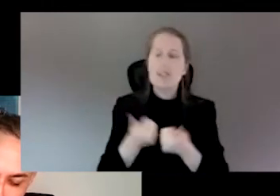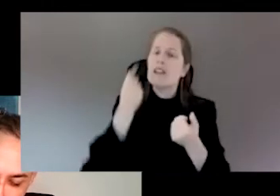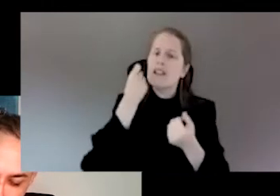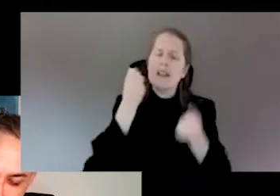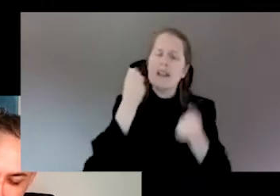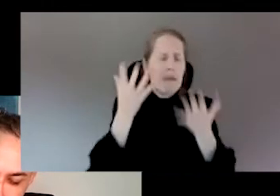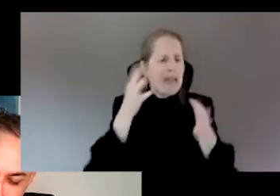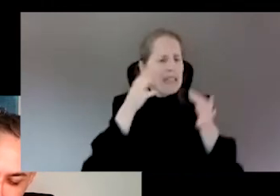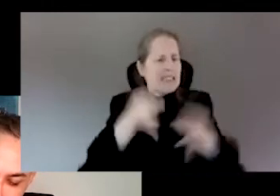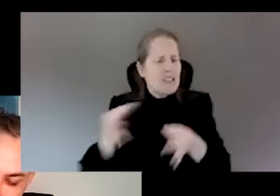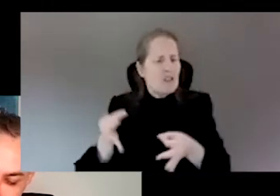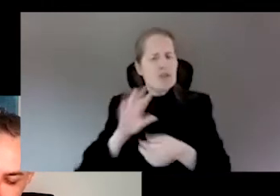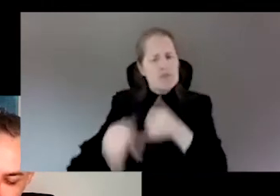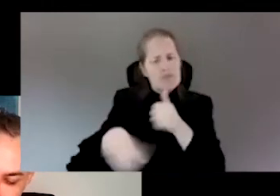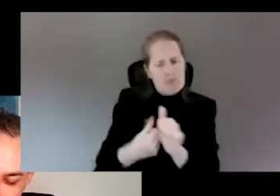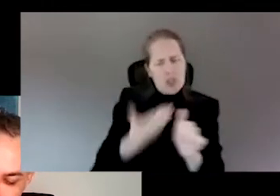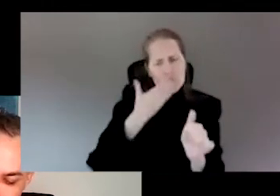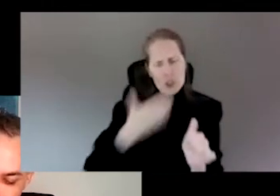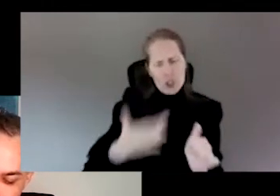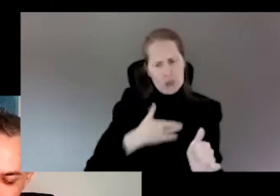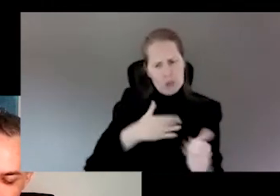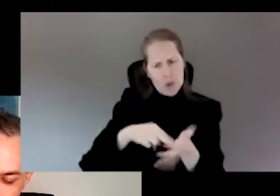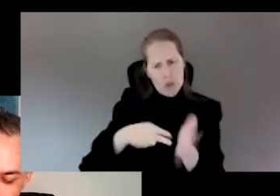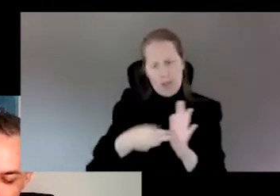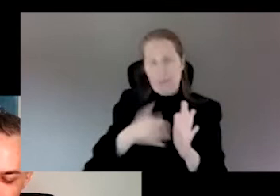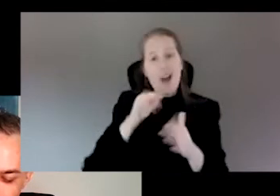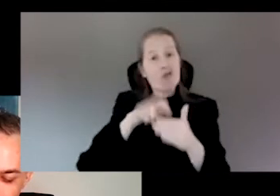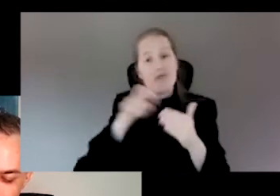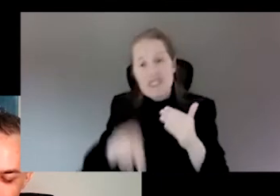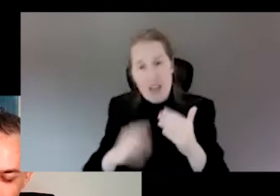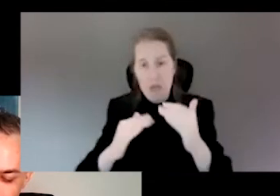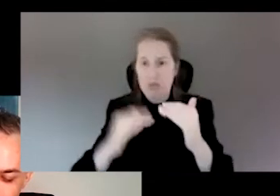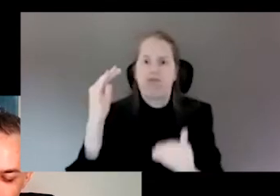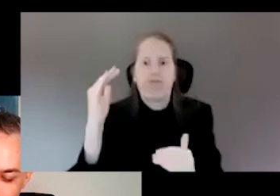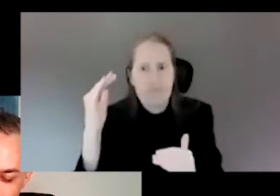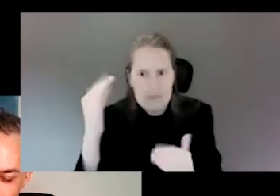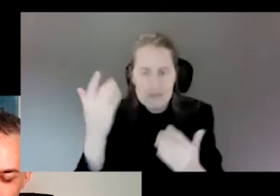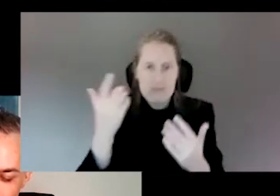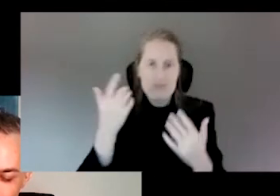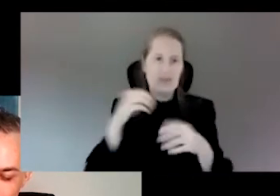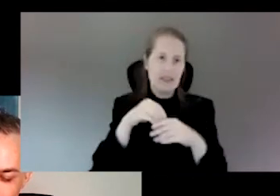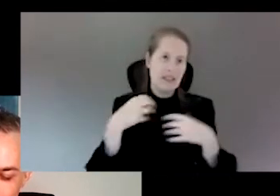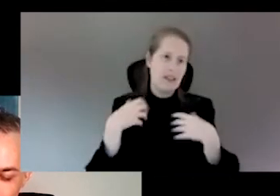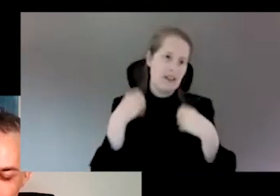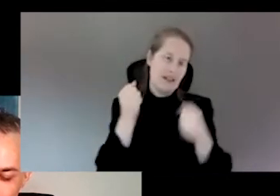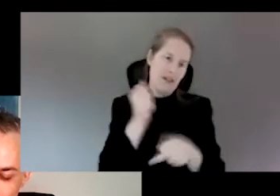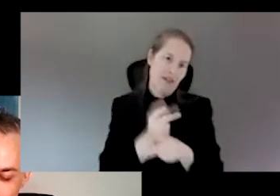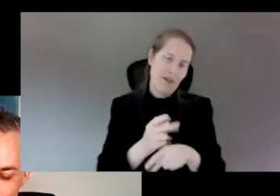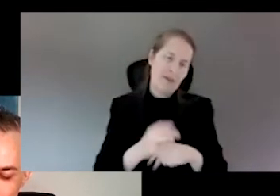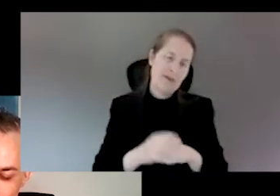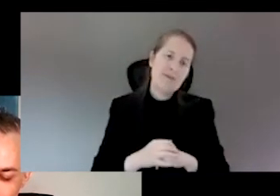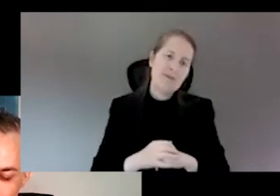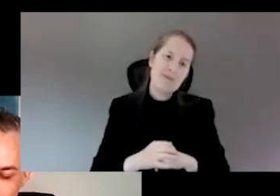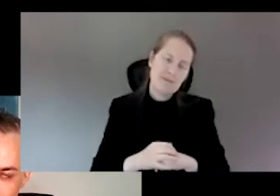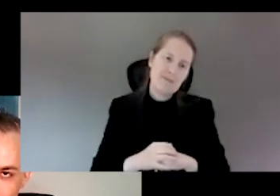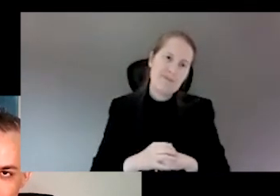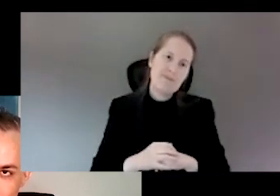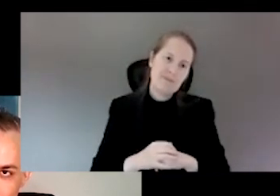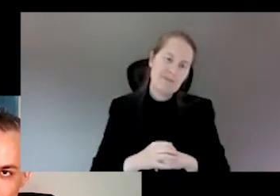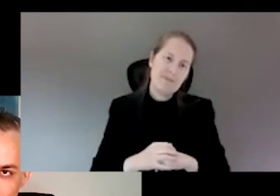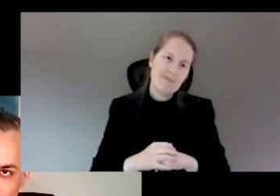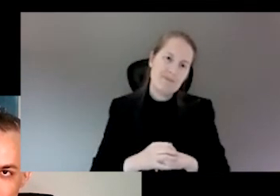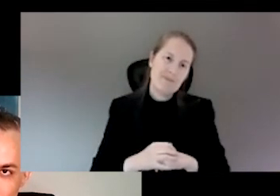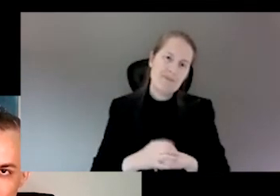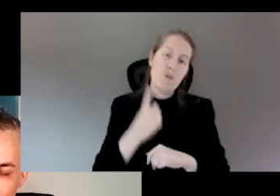decisions have led to a lot of inequity in healthcare. And one of the main challenges that we